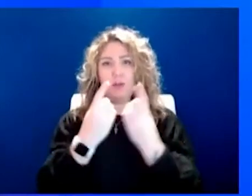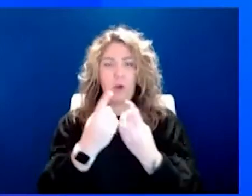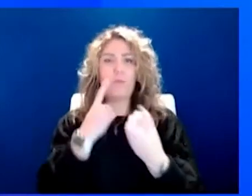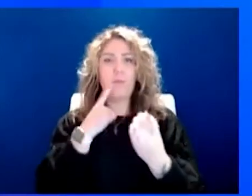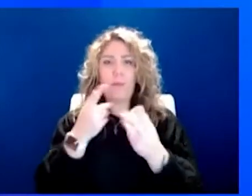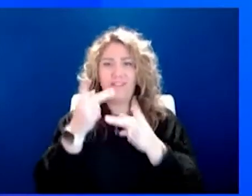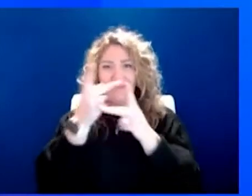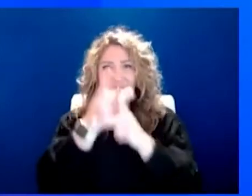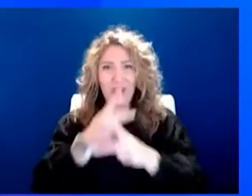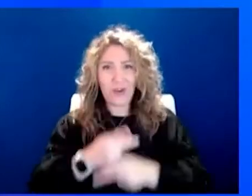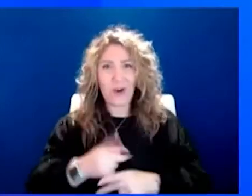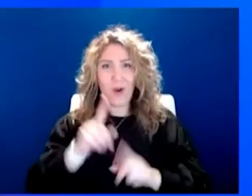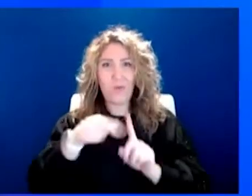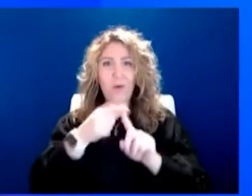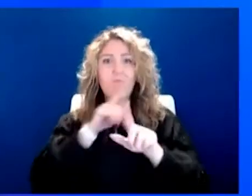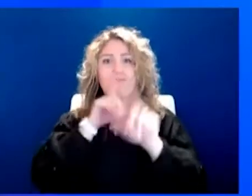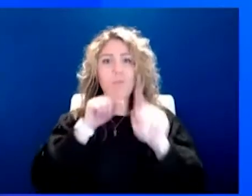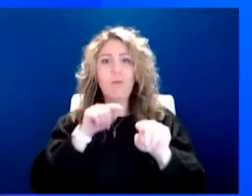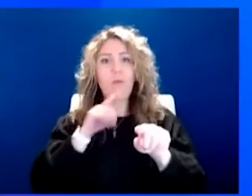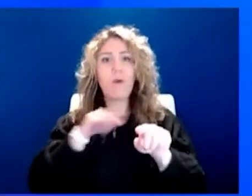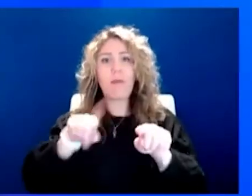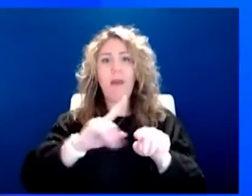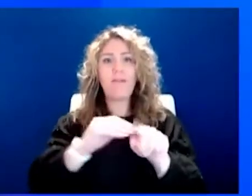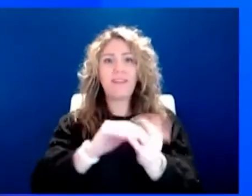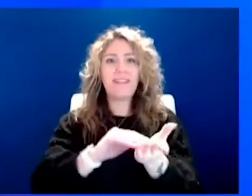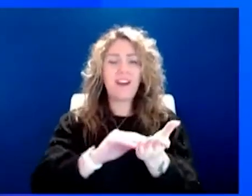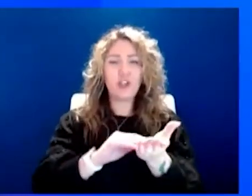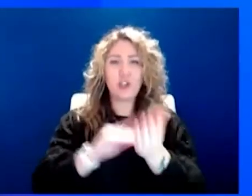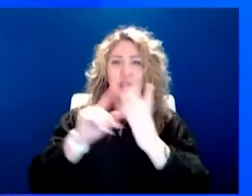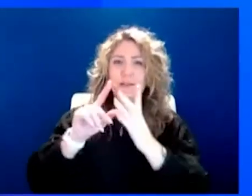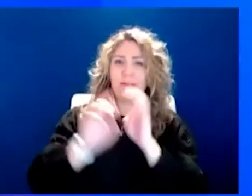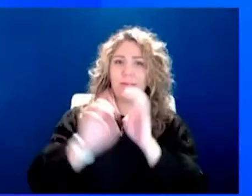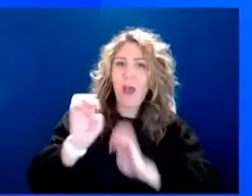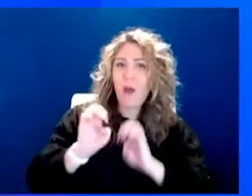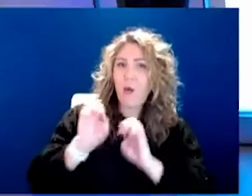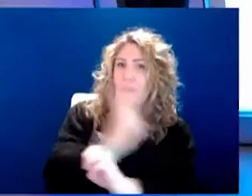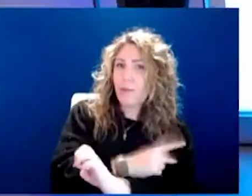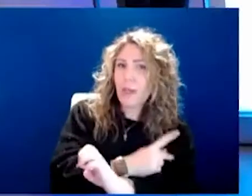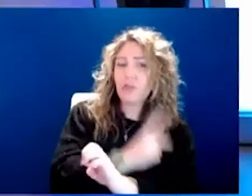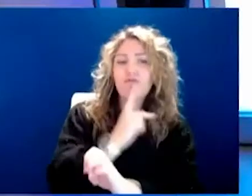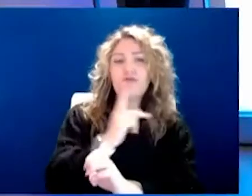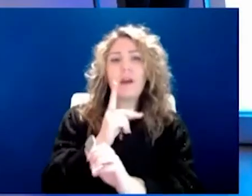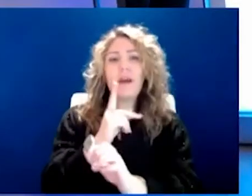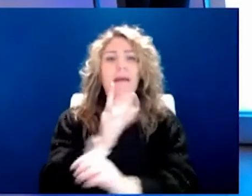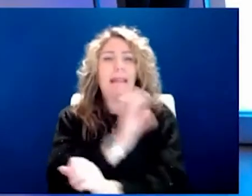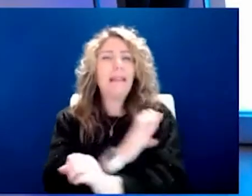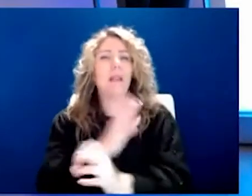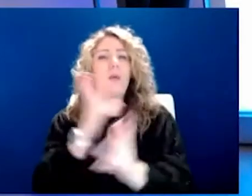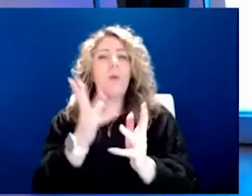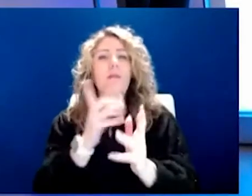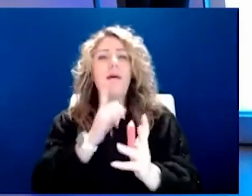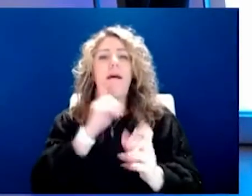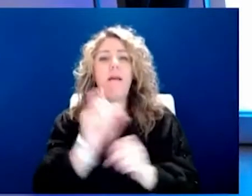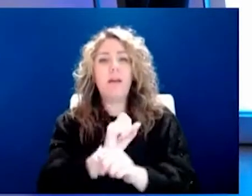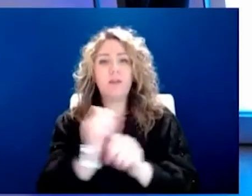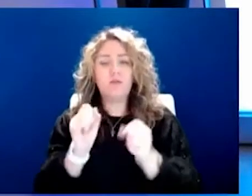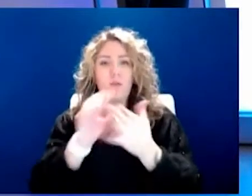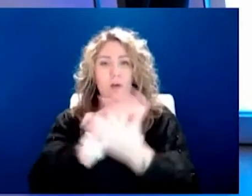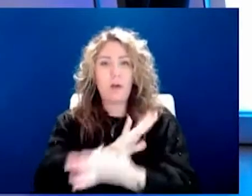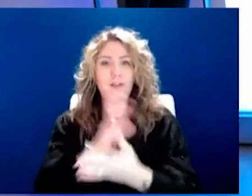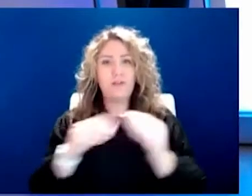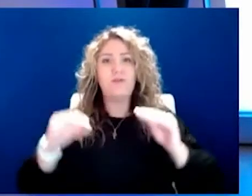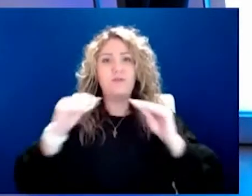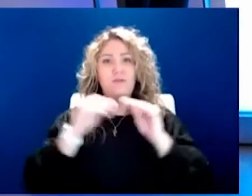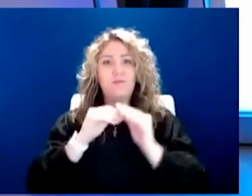their reporting. They have a physician who's evaluating that patient and clinically what caused them to die. But yeah, there's more to it as we get farther and farther along